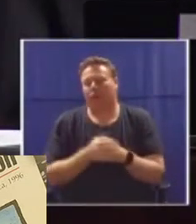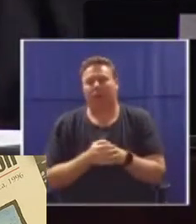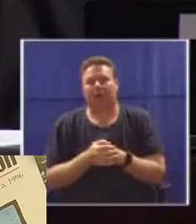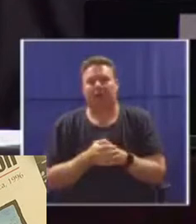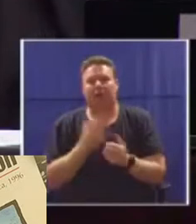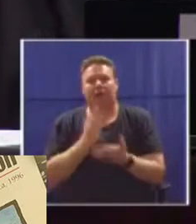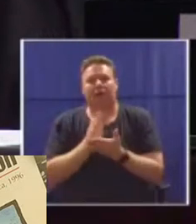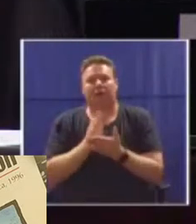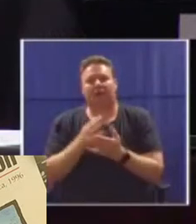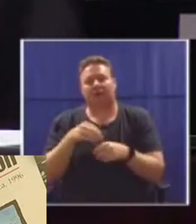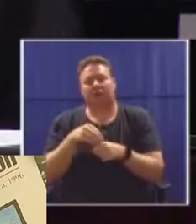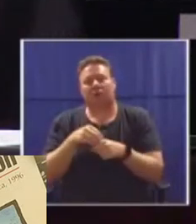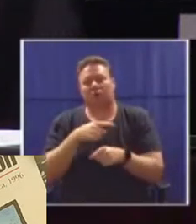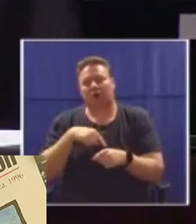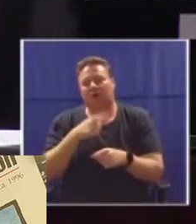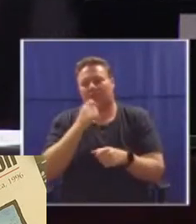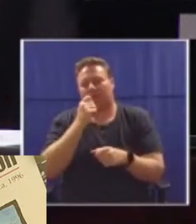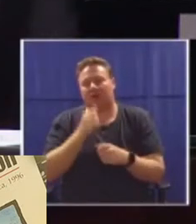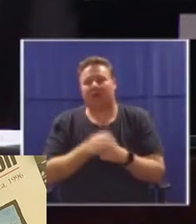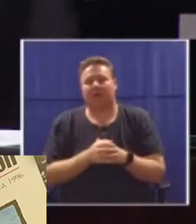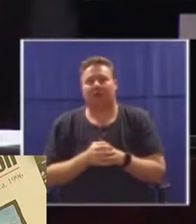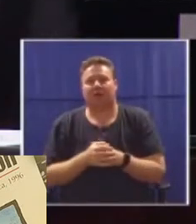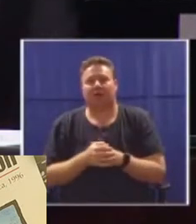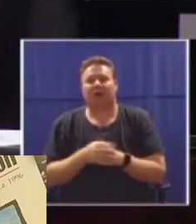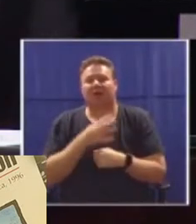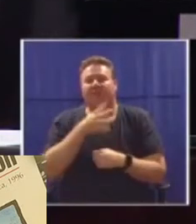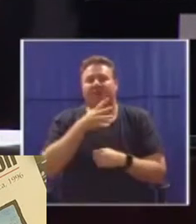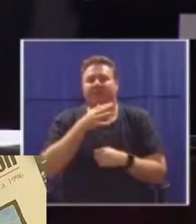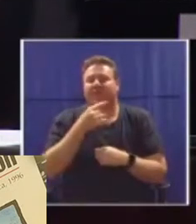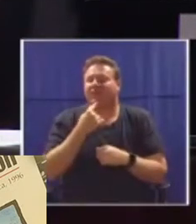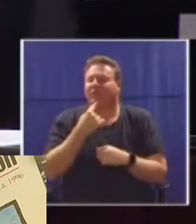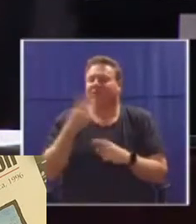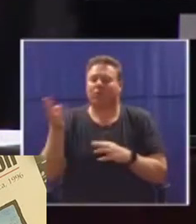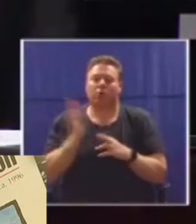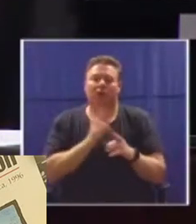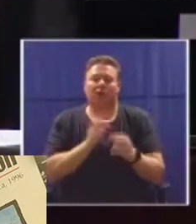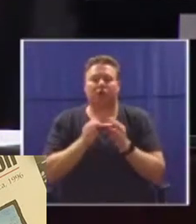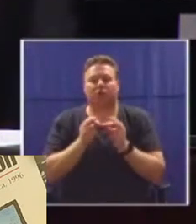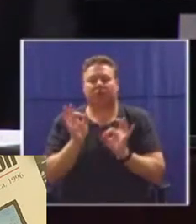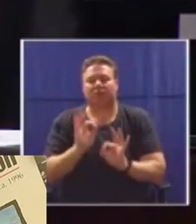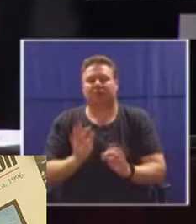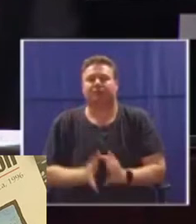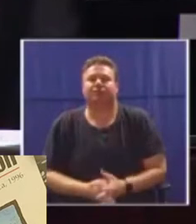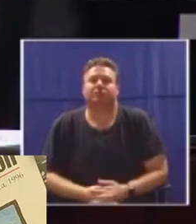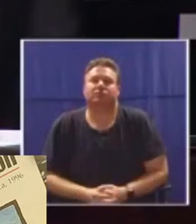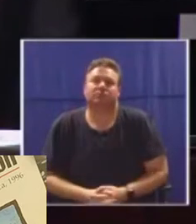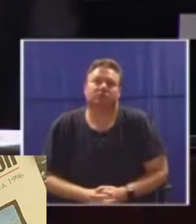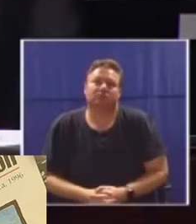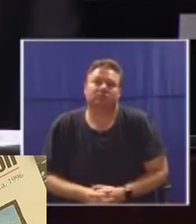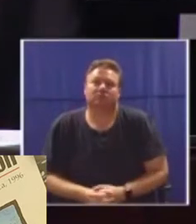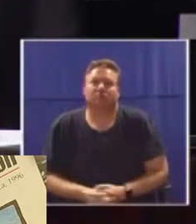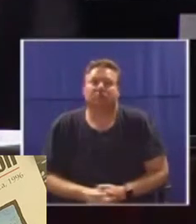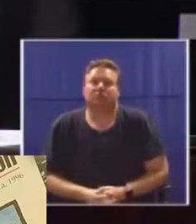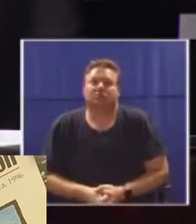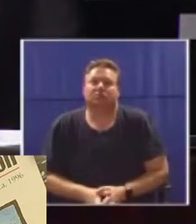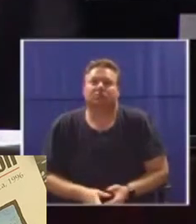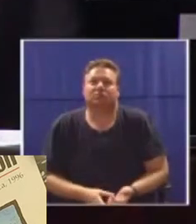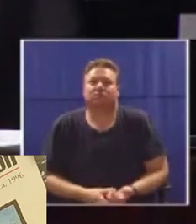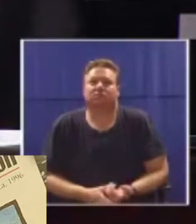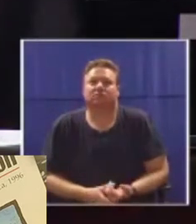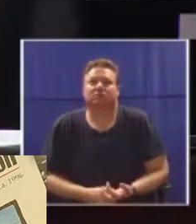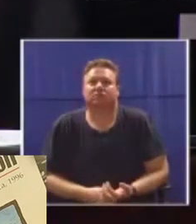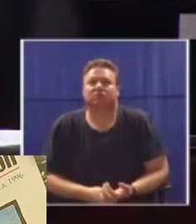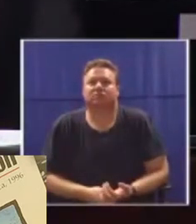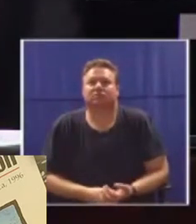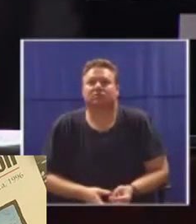must include us as men, ons as papas, ons as broers, ons as neefies, moet weet dat jou